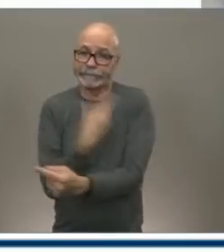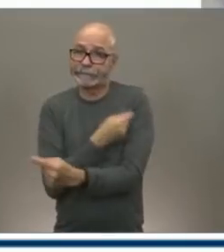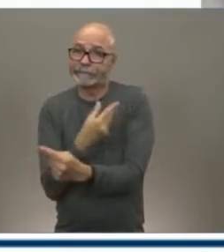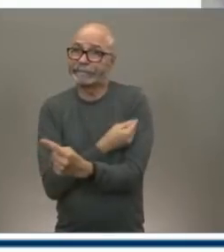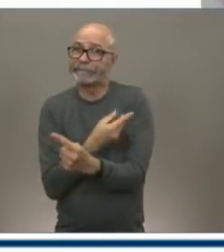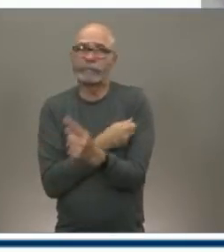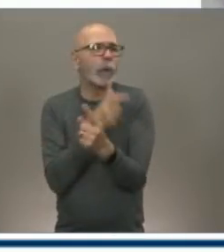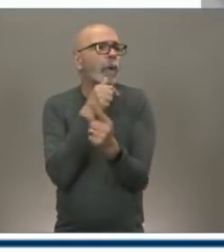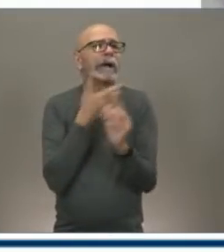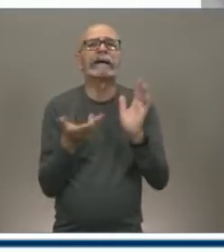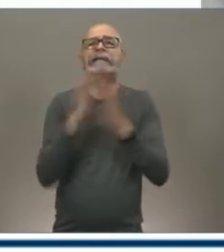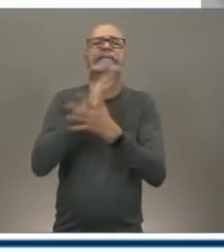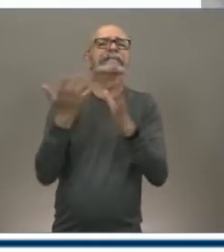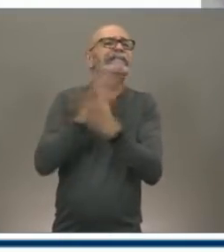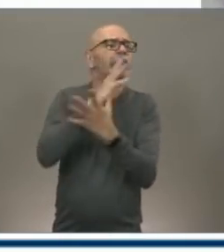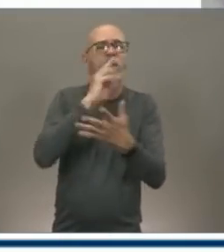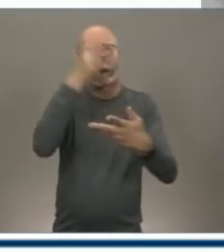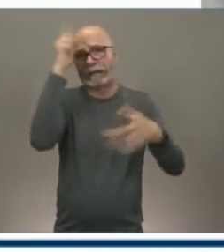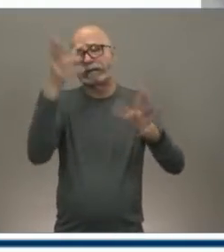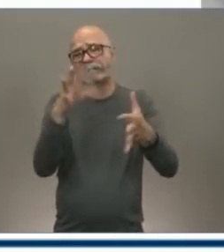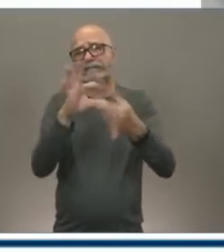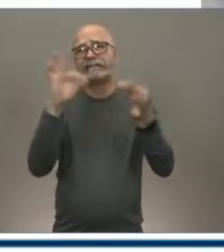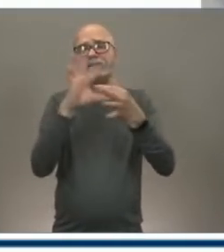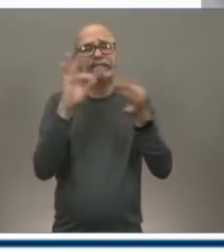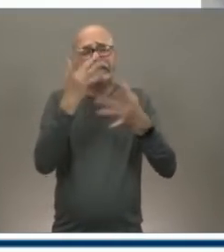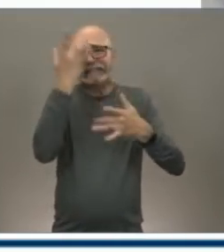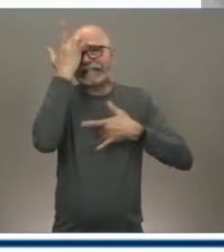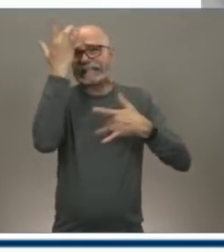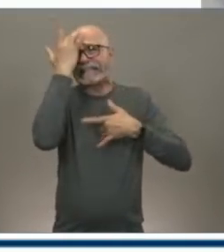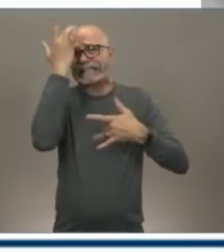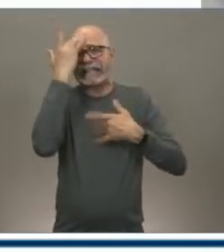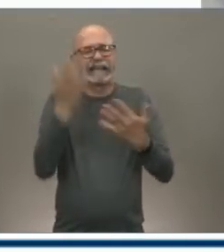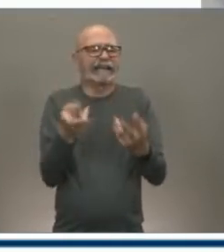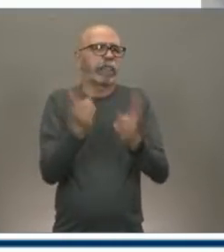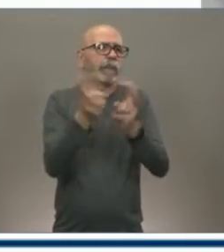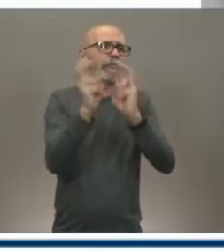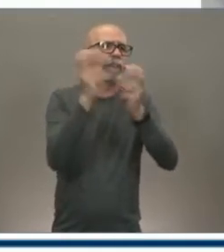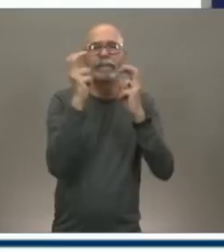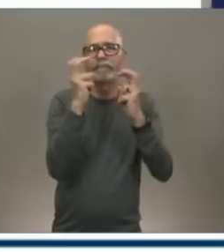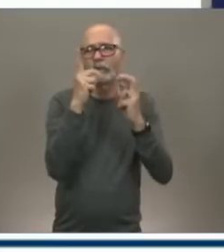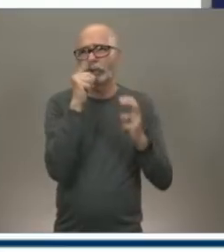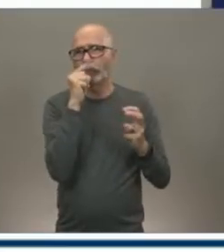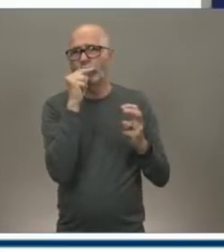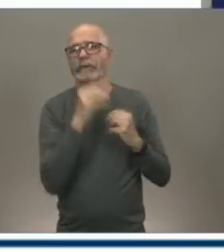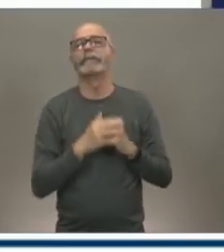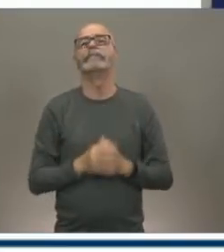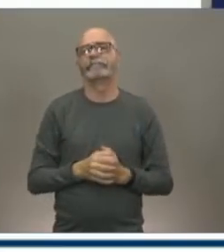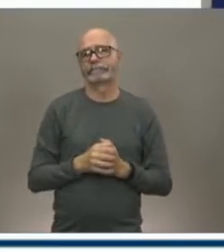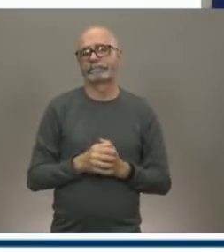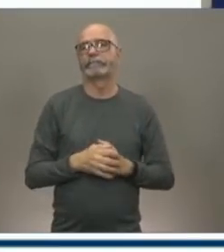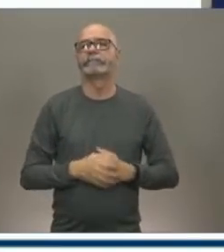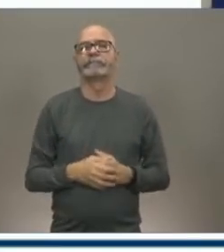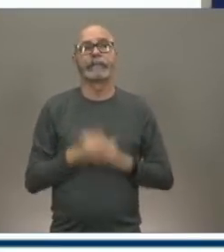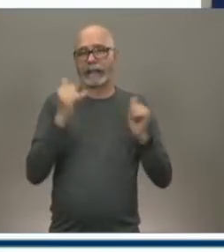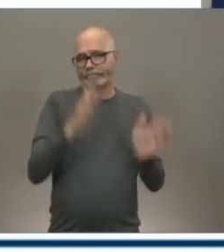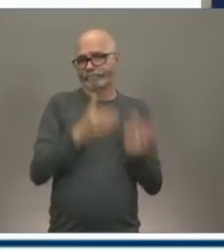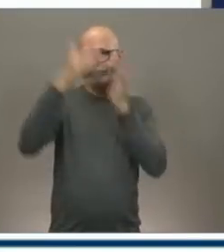are the first to be vaccinated and those who care for them. Dr. Strang. Thank you, Premier. Good afternoon,